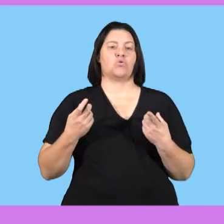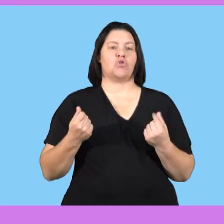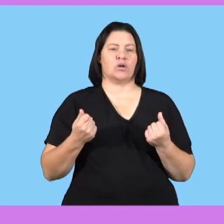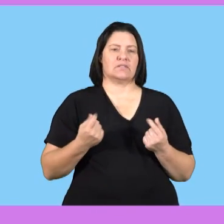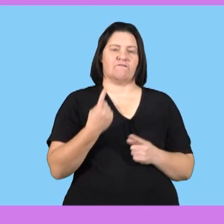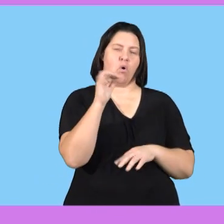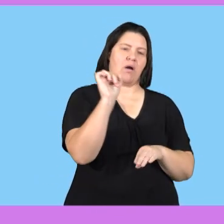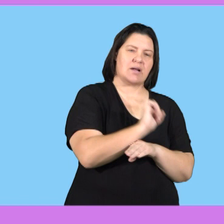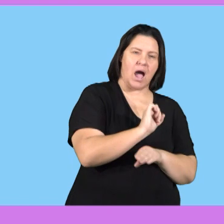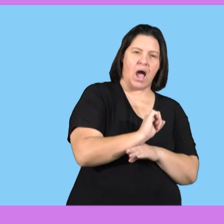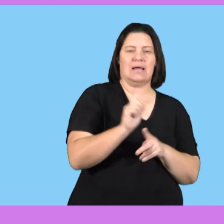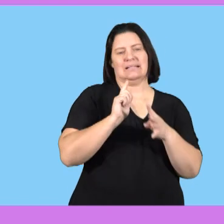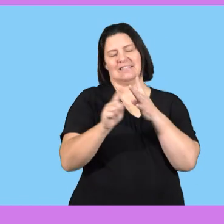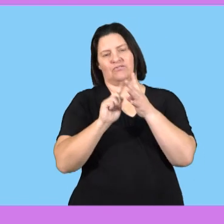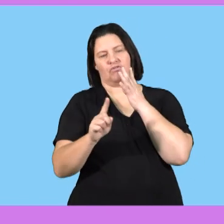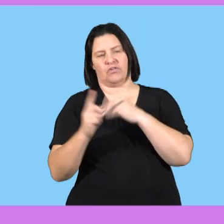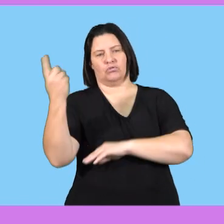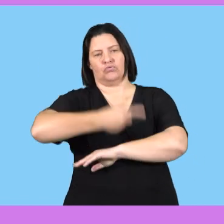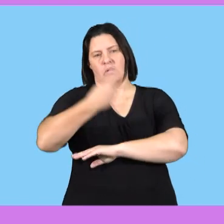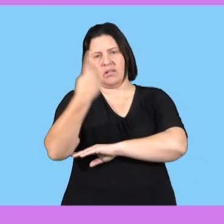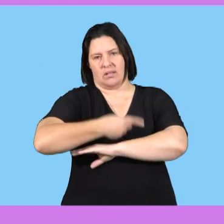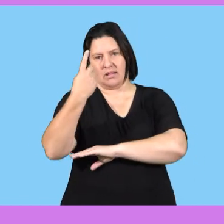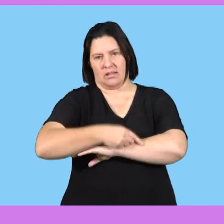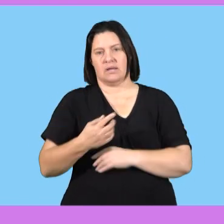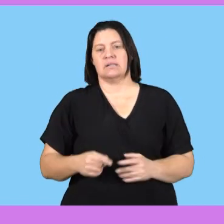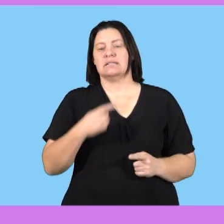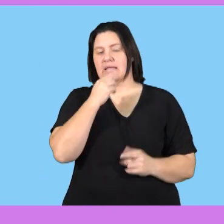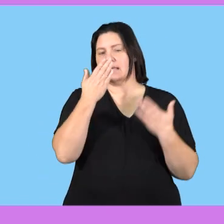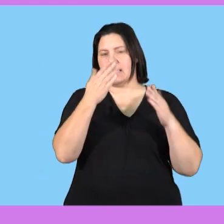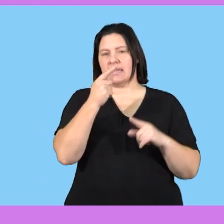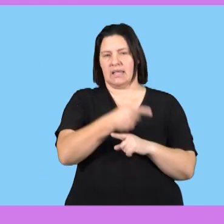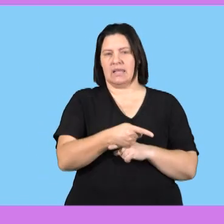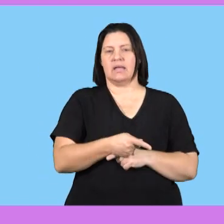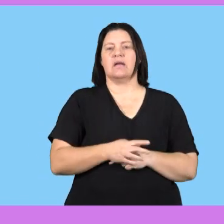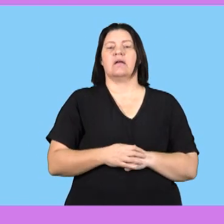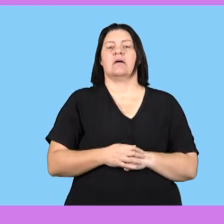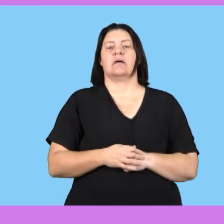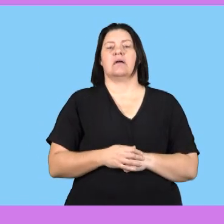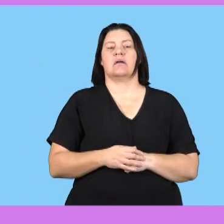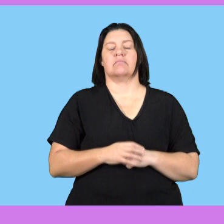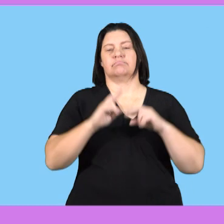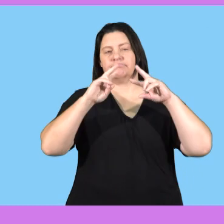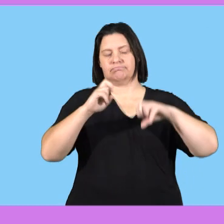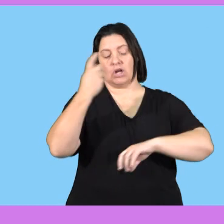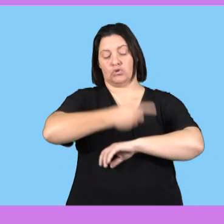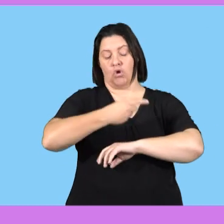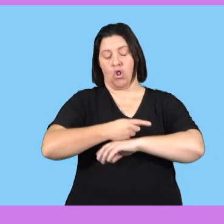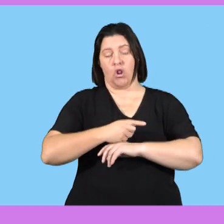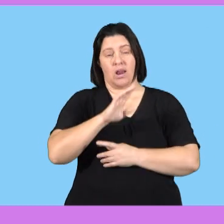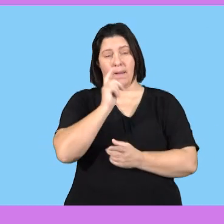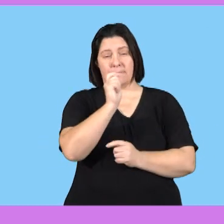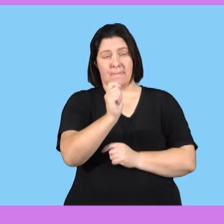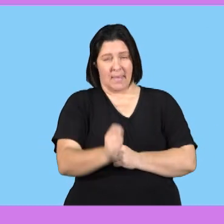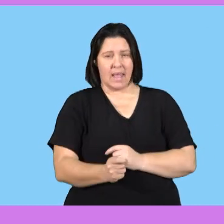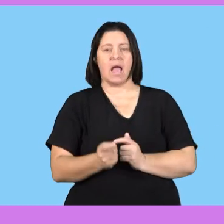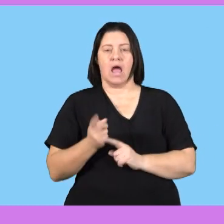The class of vehicle as well as the different plazas. So it says now, study the toll road tariff, right? And answer the